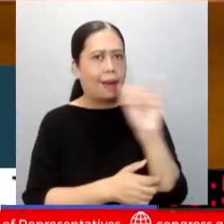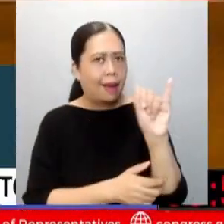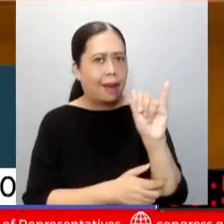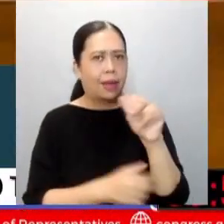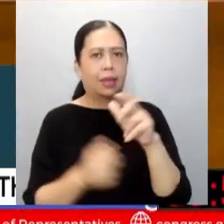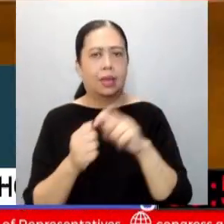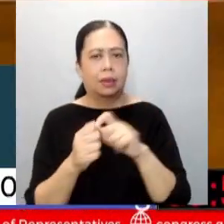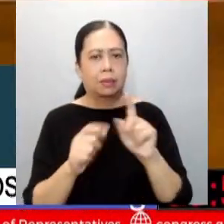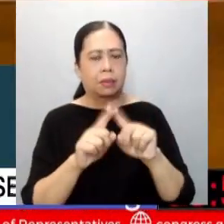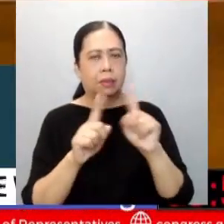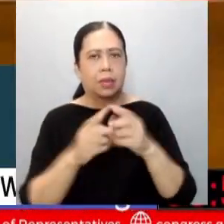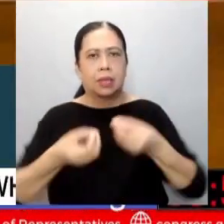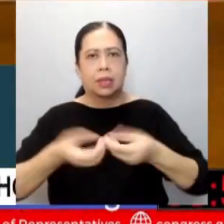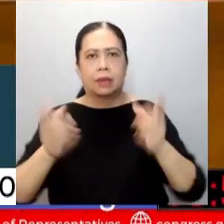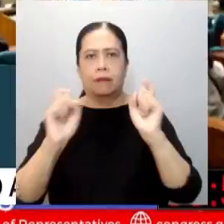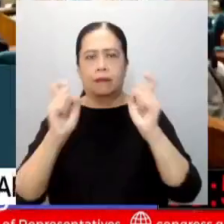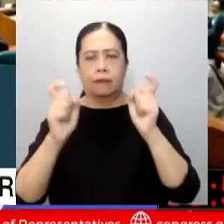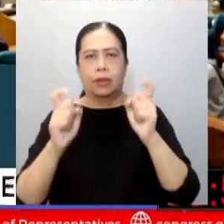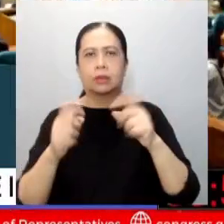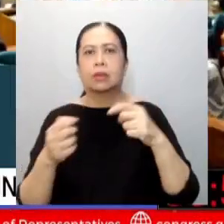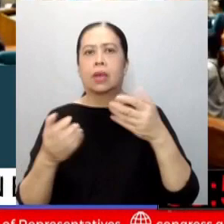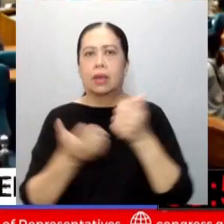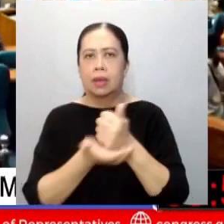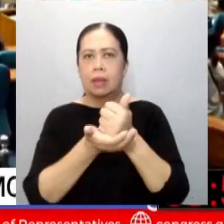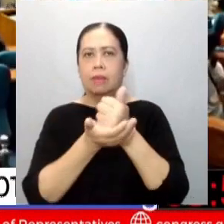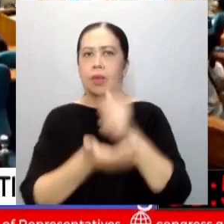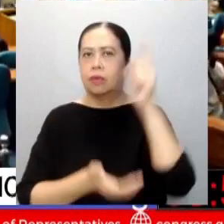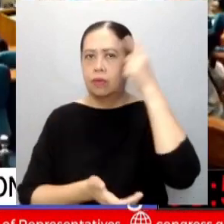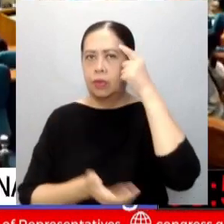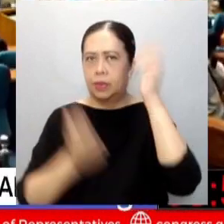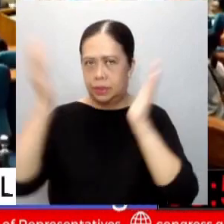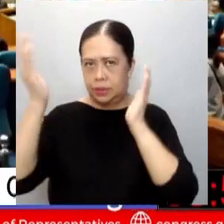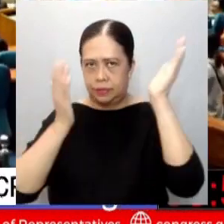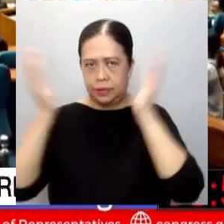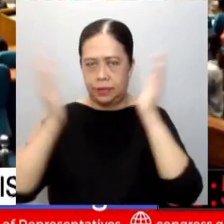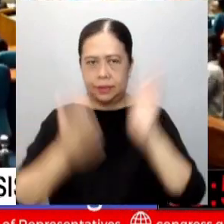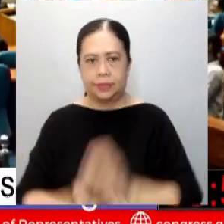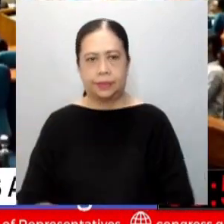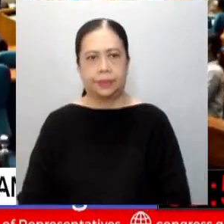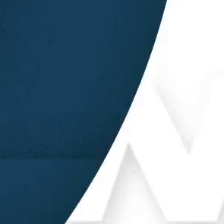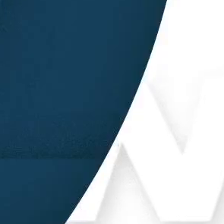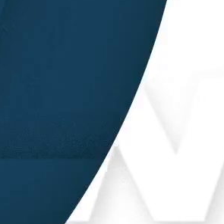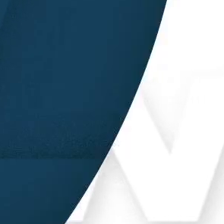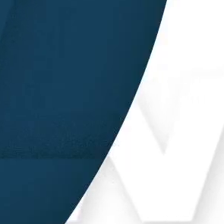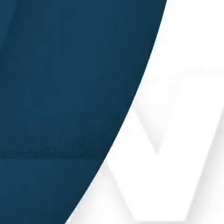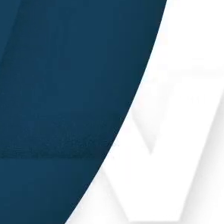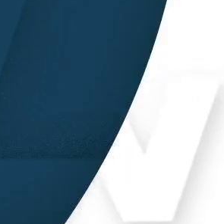the delivery of government services. RG Cruz, ABS-CBN News.